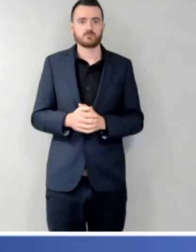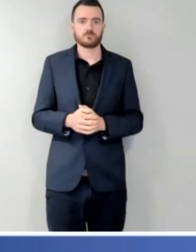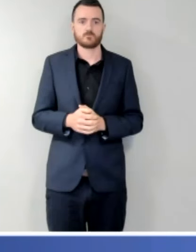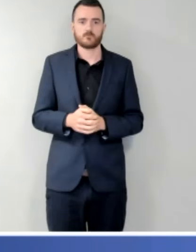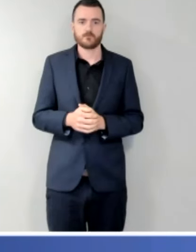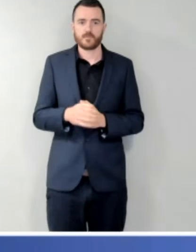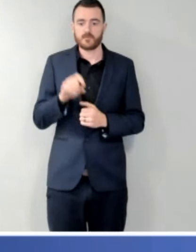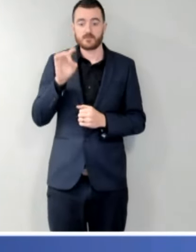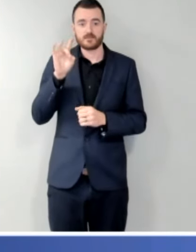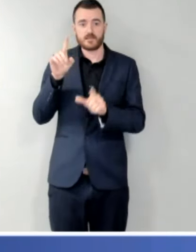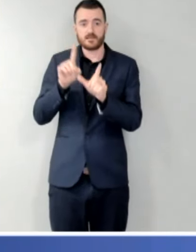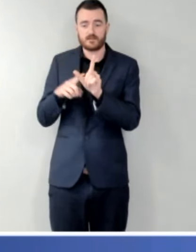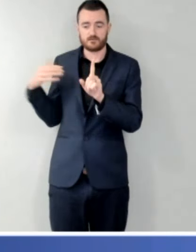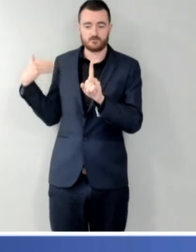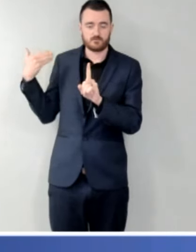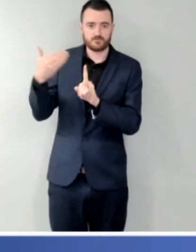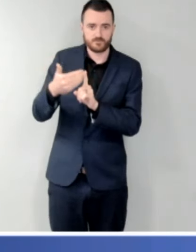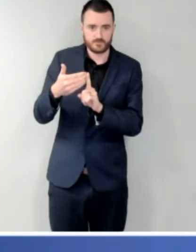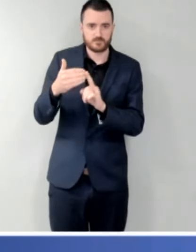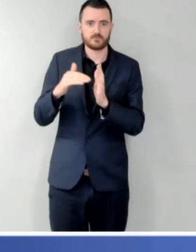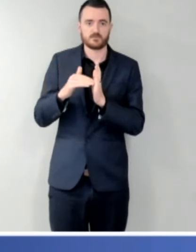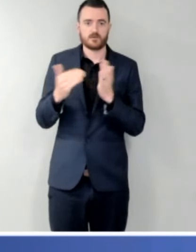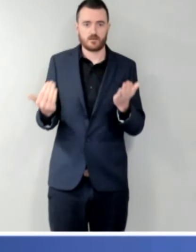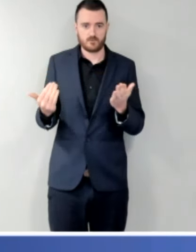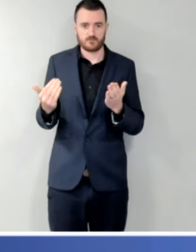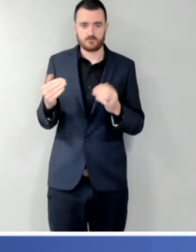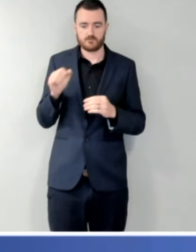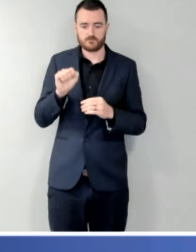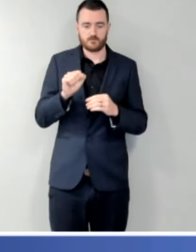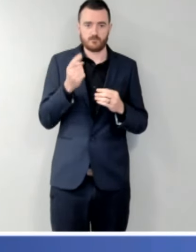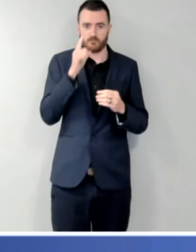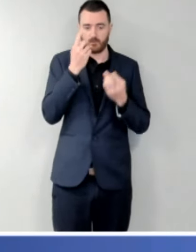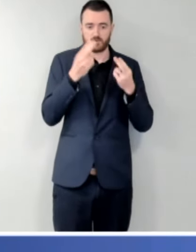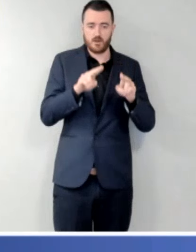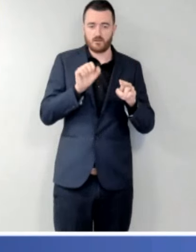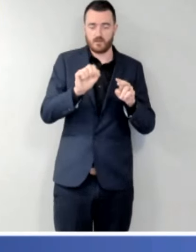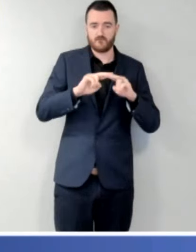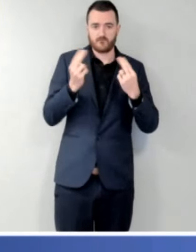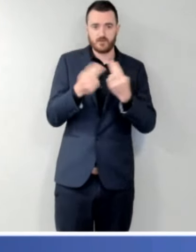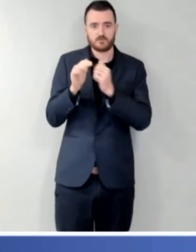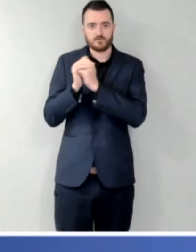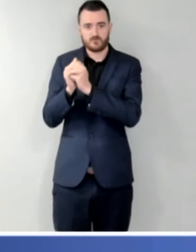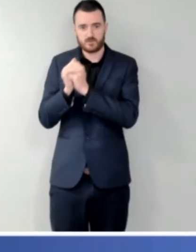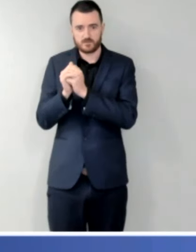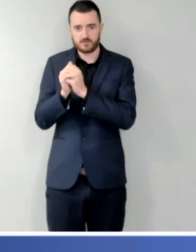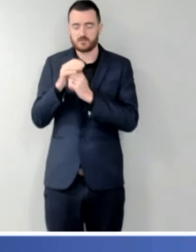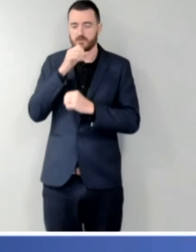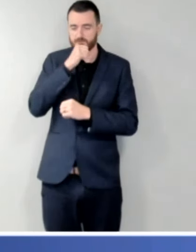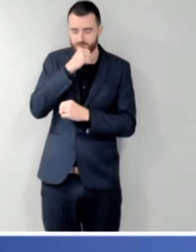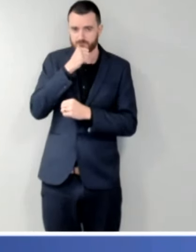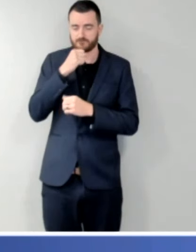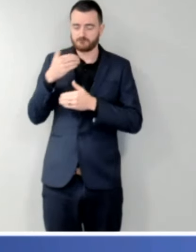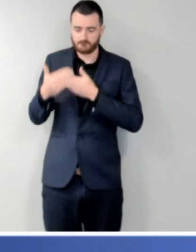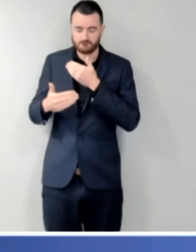10 years on, the families and friends have borne their loss with decency, their